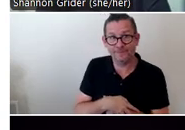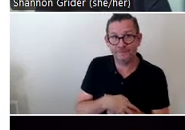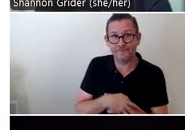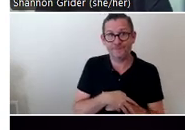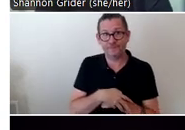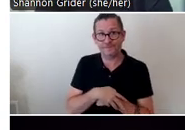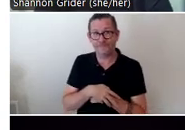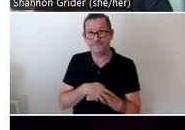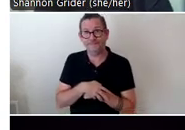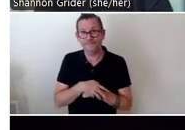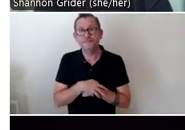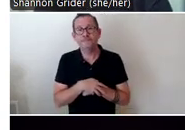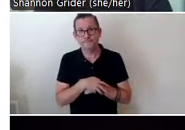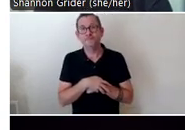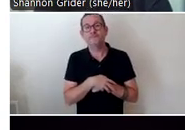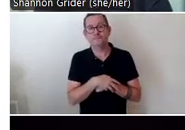True.